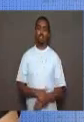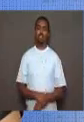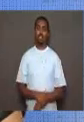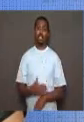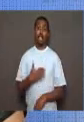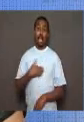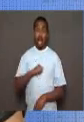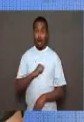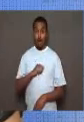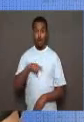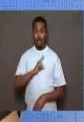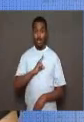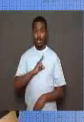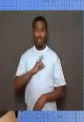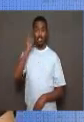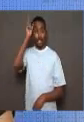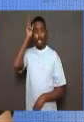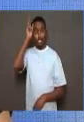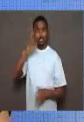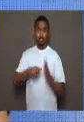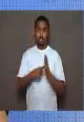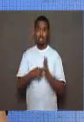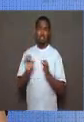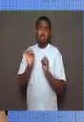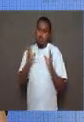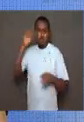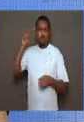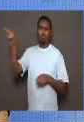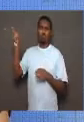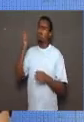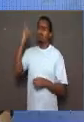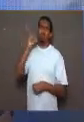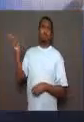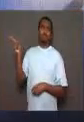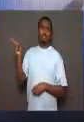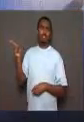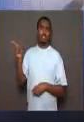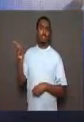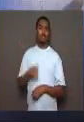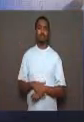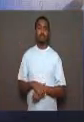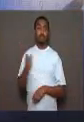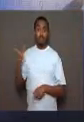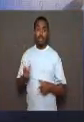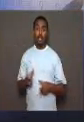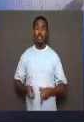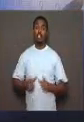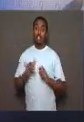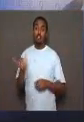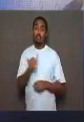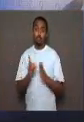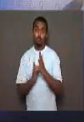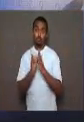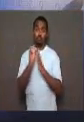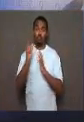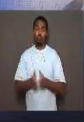values. Our traditions don't mean anything to him. He doesn't want to live as he